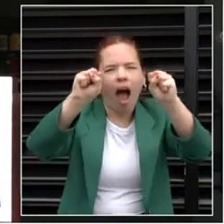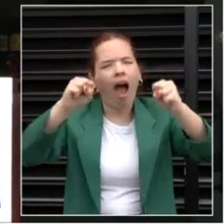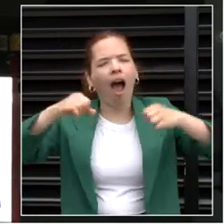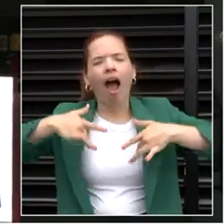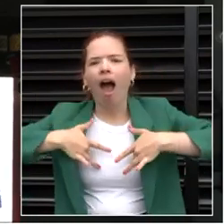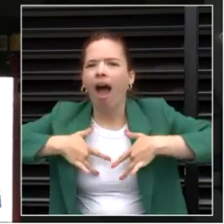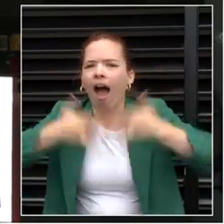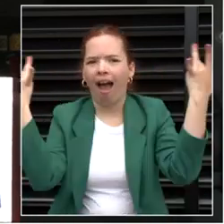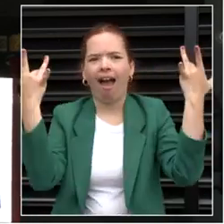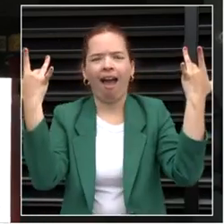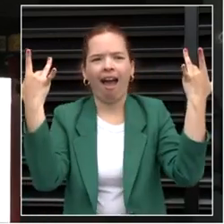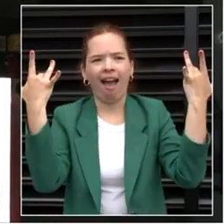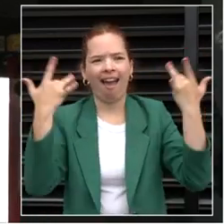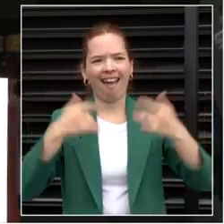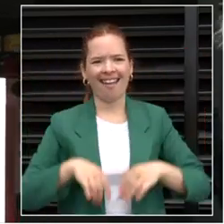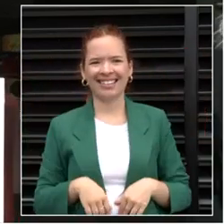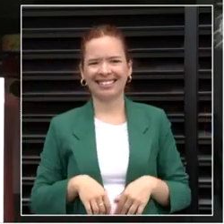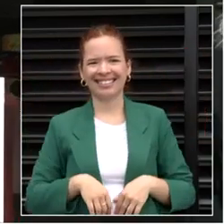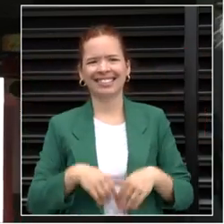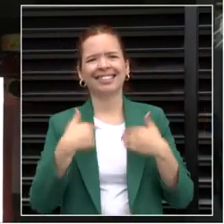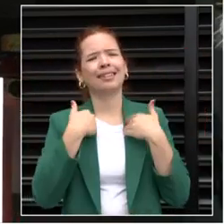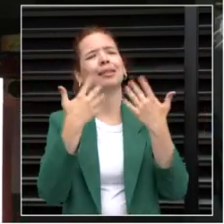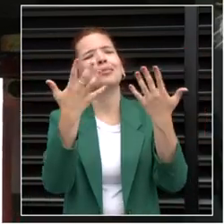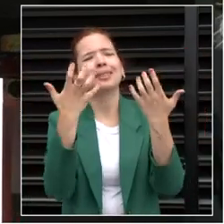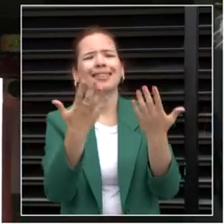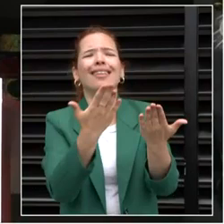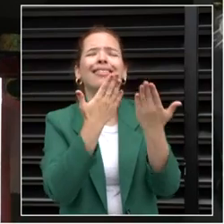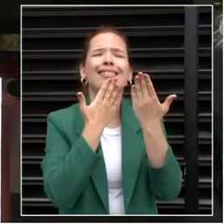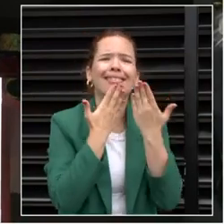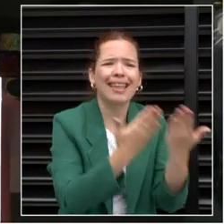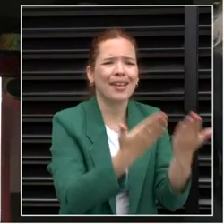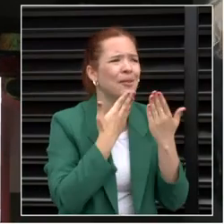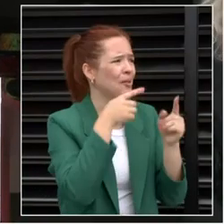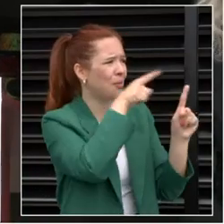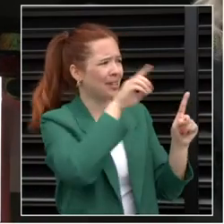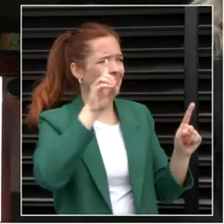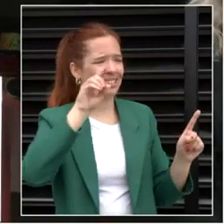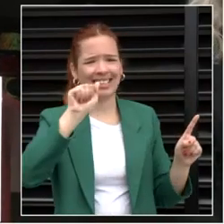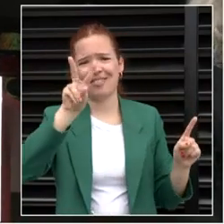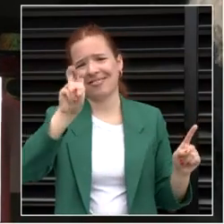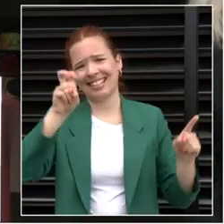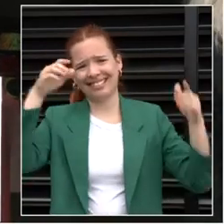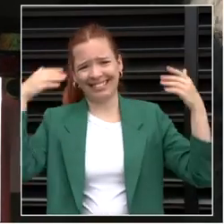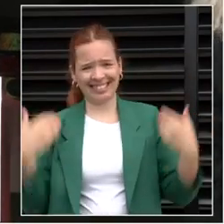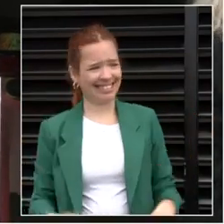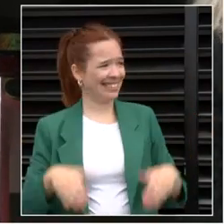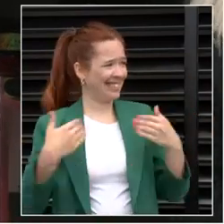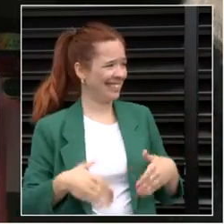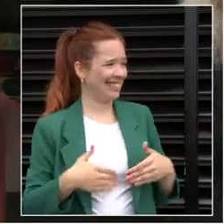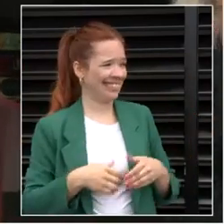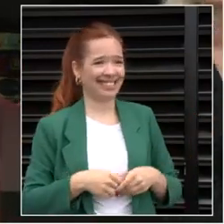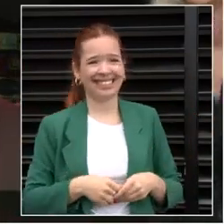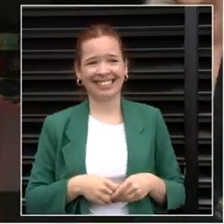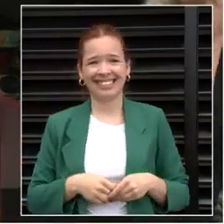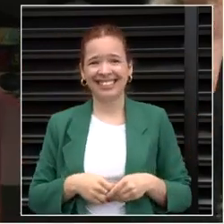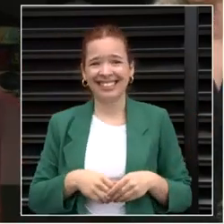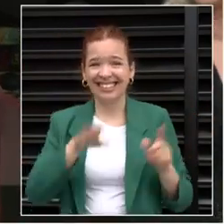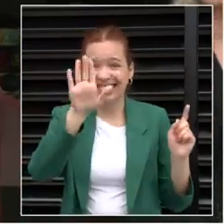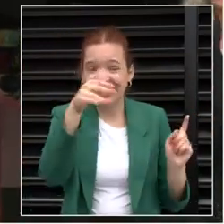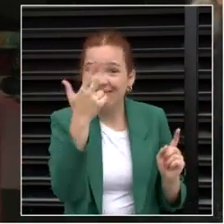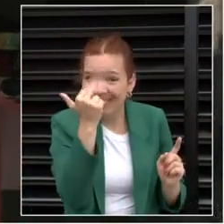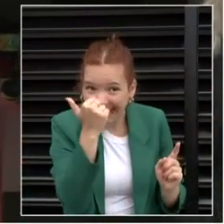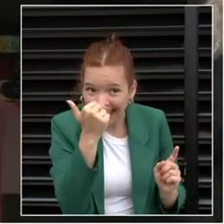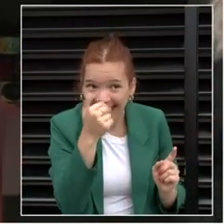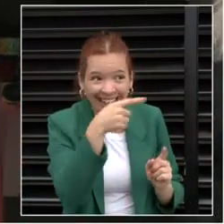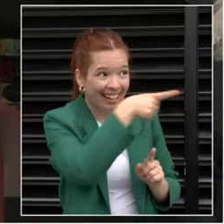Dave for a lot of things, but one thing is I've heard from a lot of friends I haven't heard from in like 10 years this past week. So this